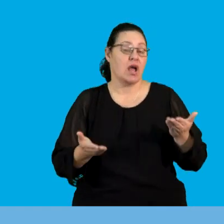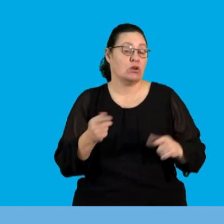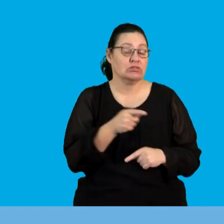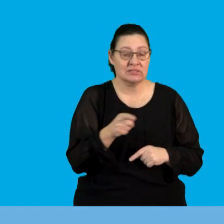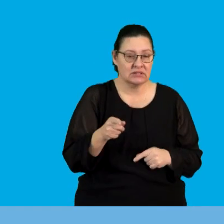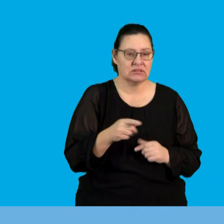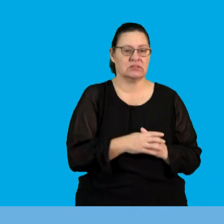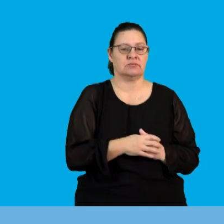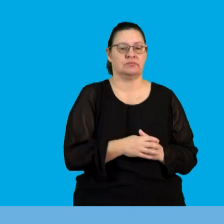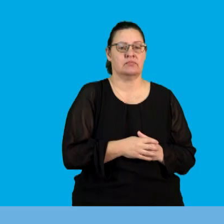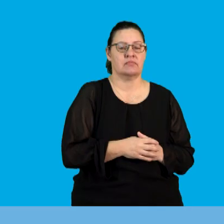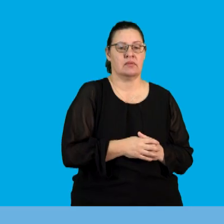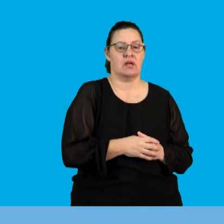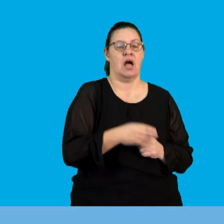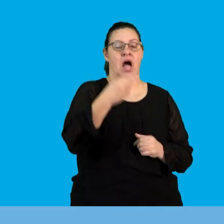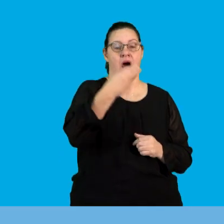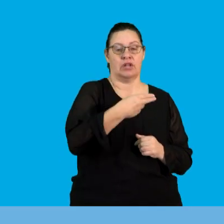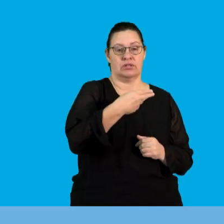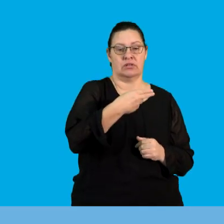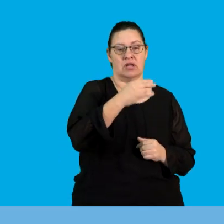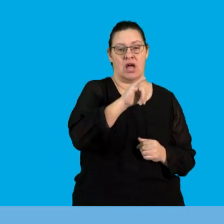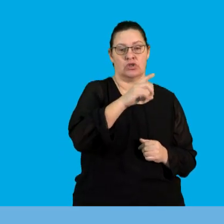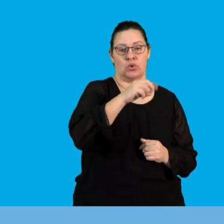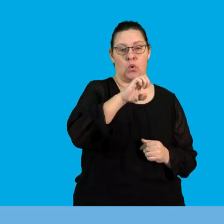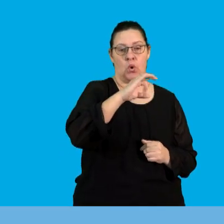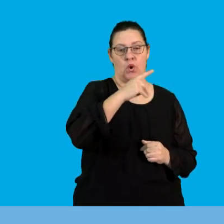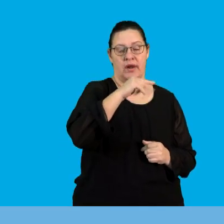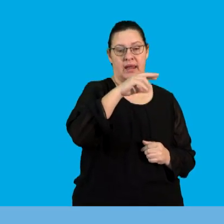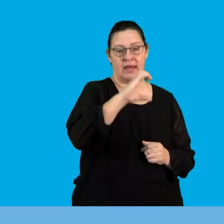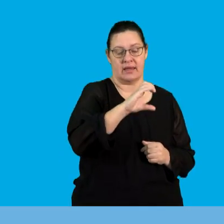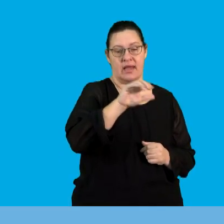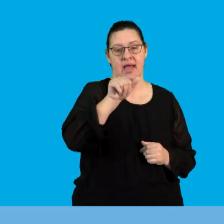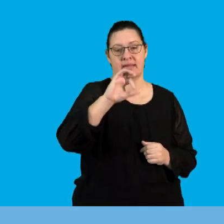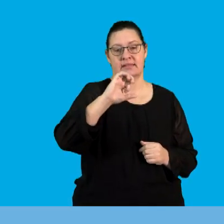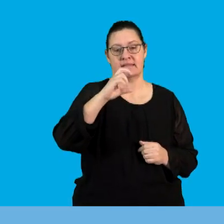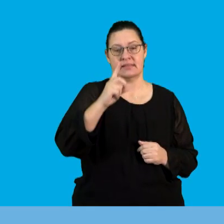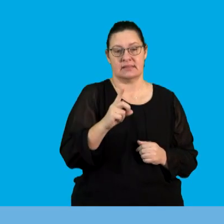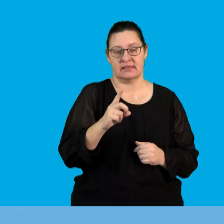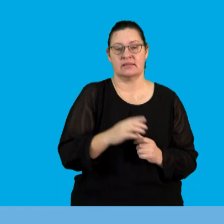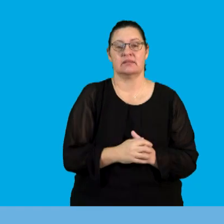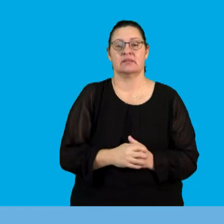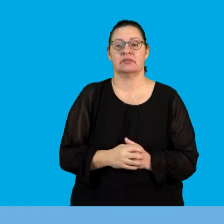word equation, we have hydrochloric acid plus calcium oxide. So we have